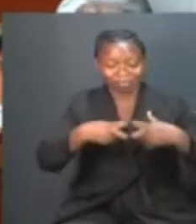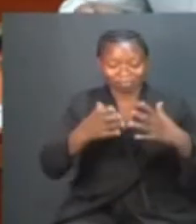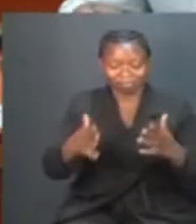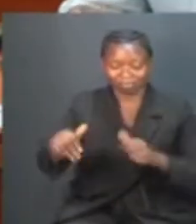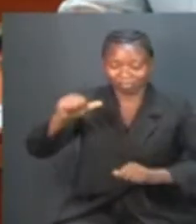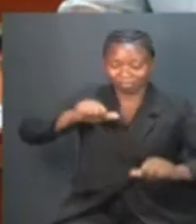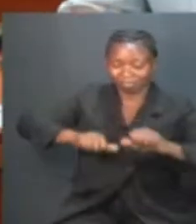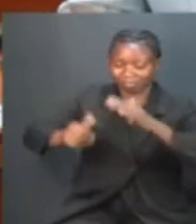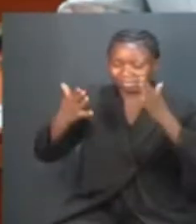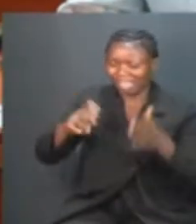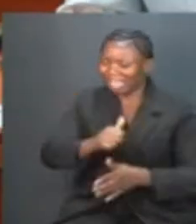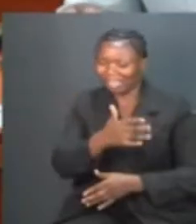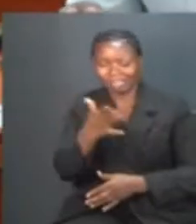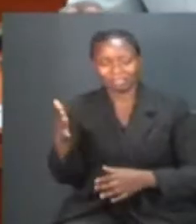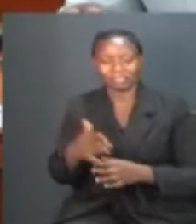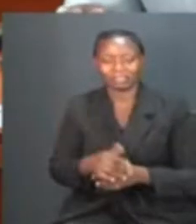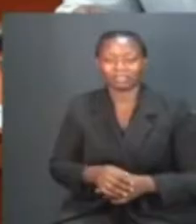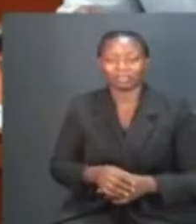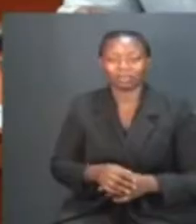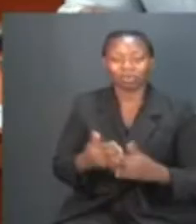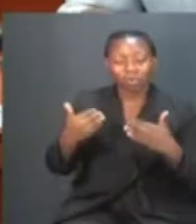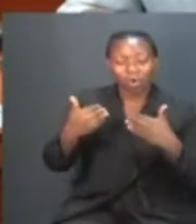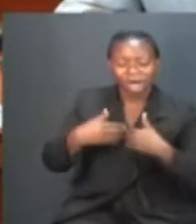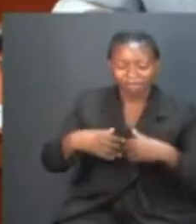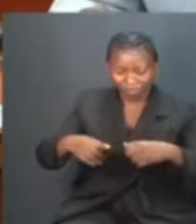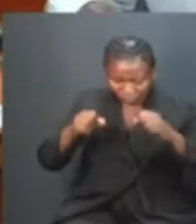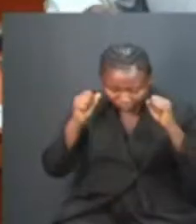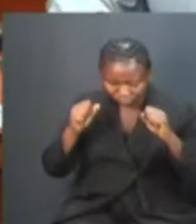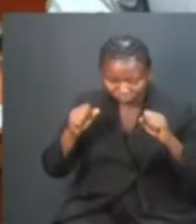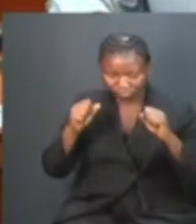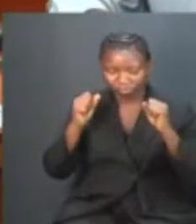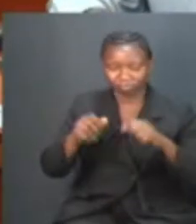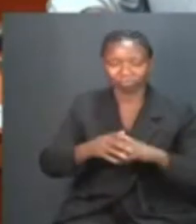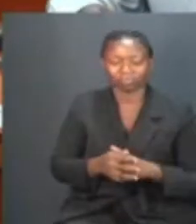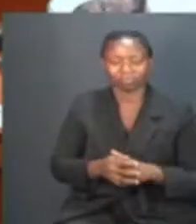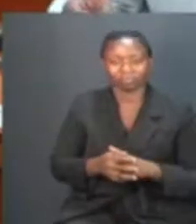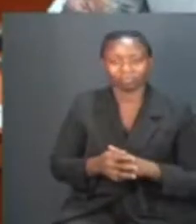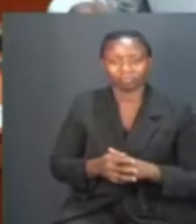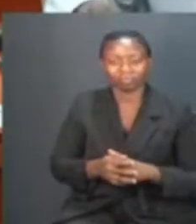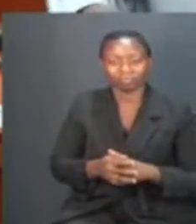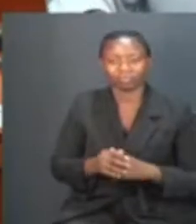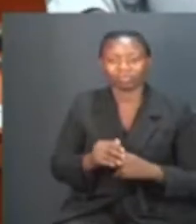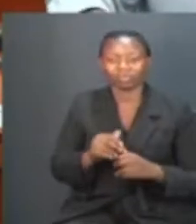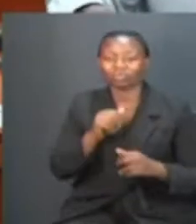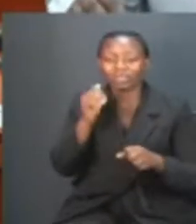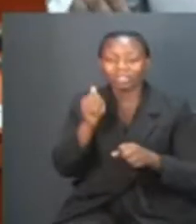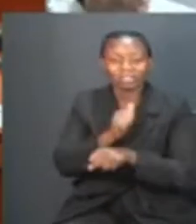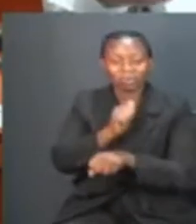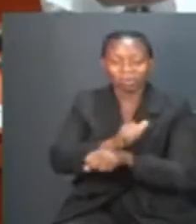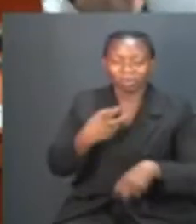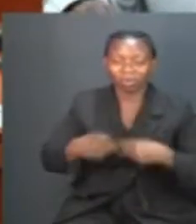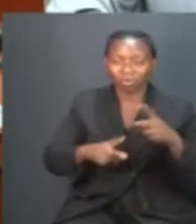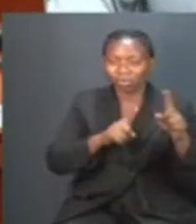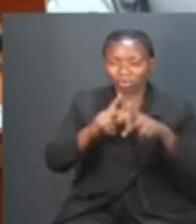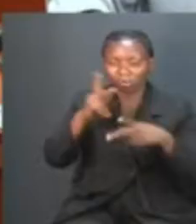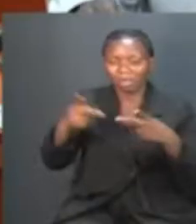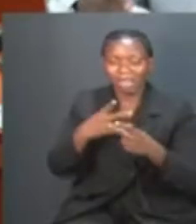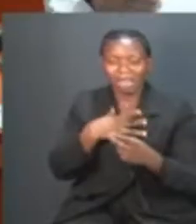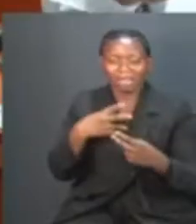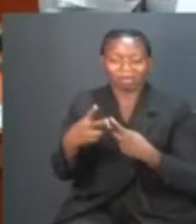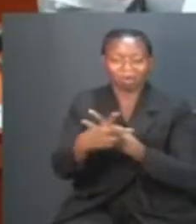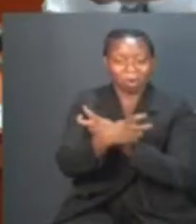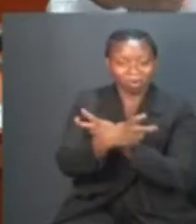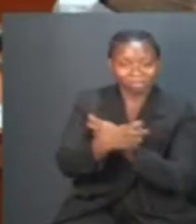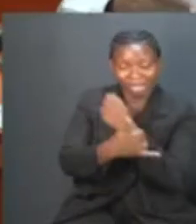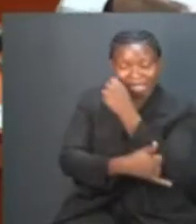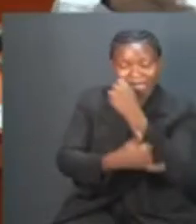and etc. So even when you have a serious global, unemployment crisis, you go to a place like Austria